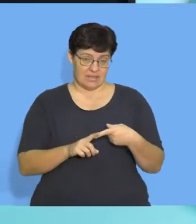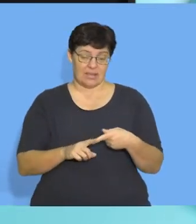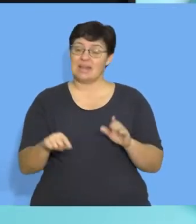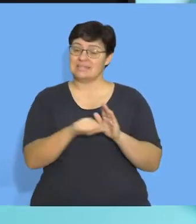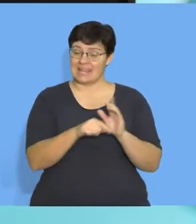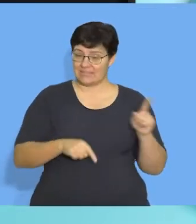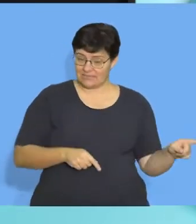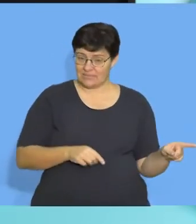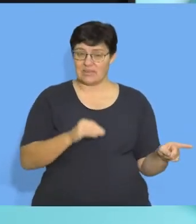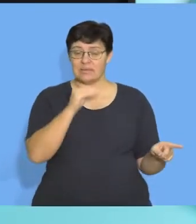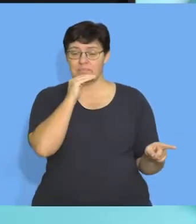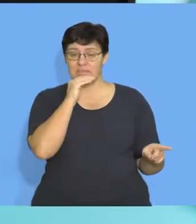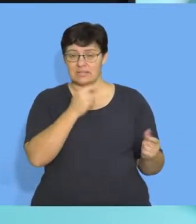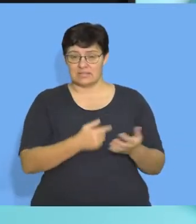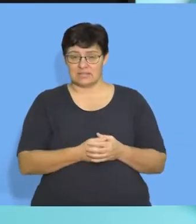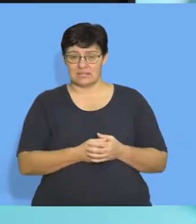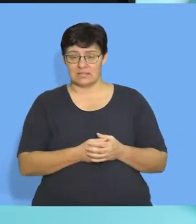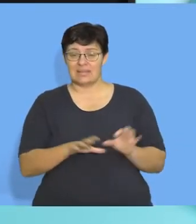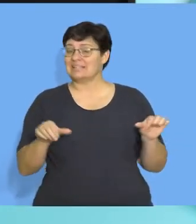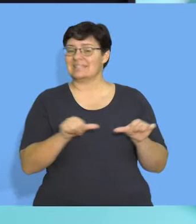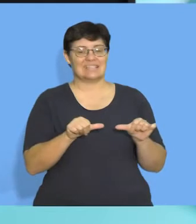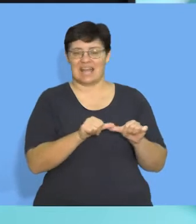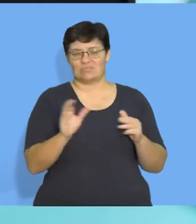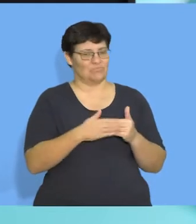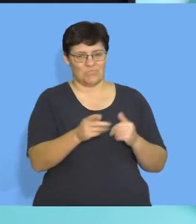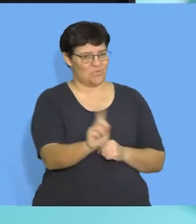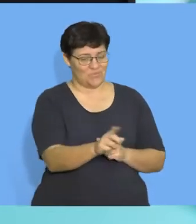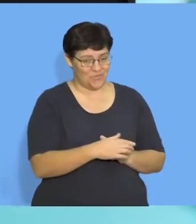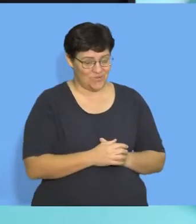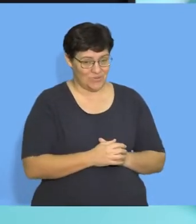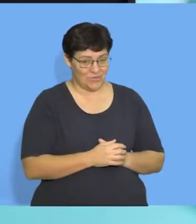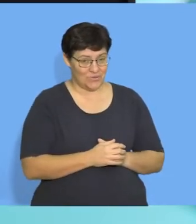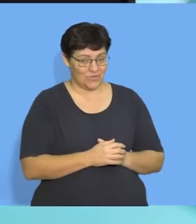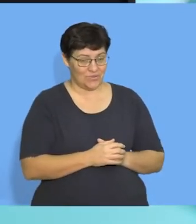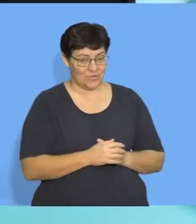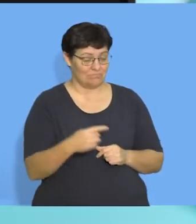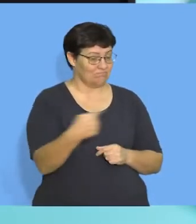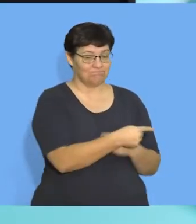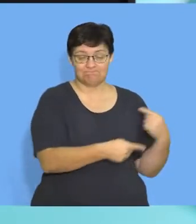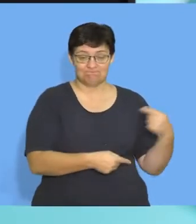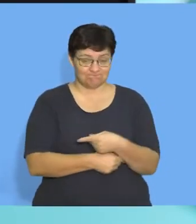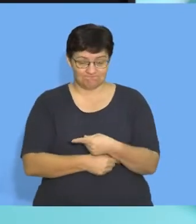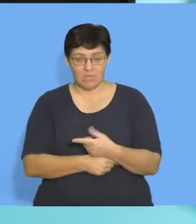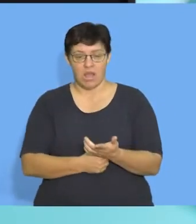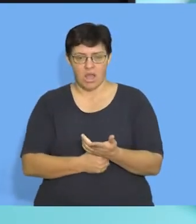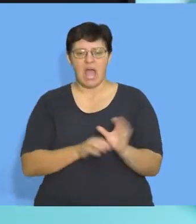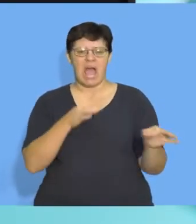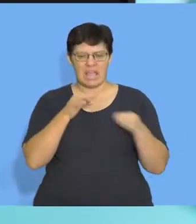means direction. The negative isn't about size anymore. And direction can be described in lots of